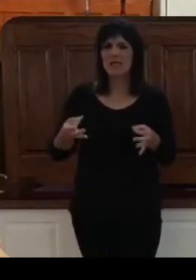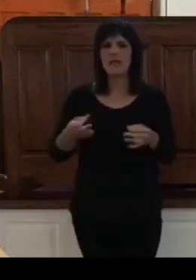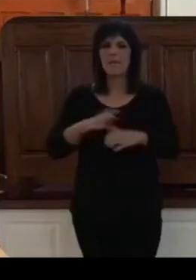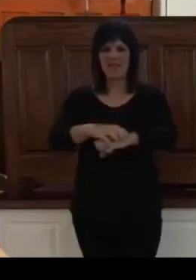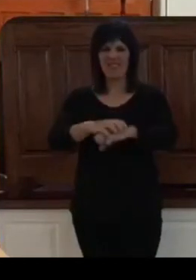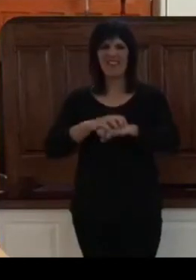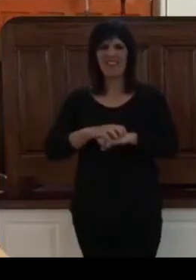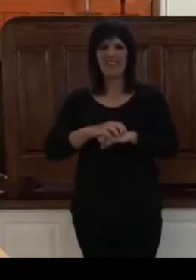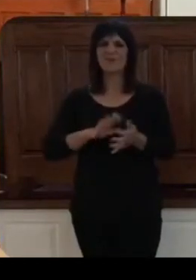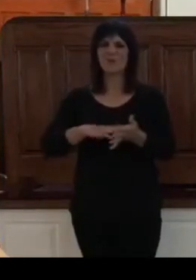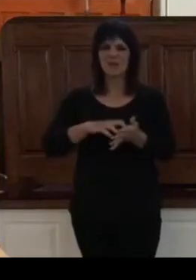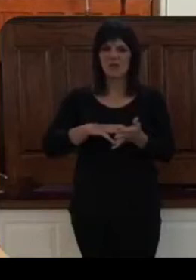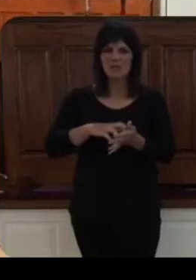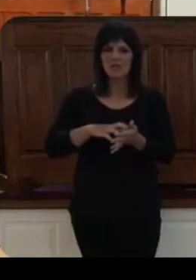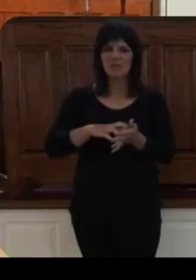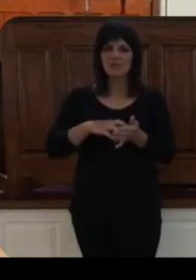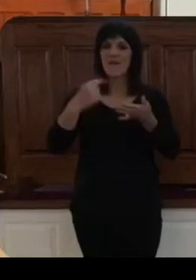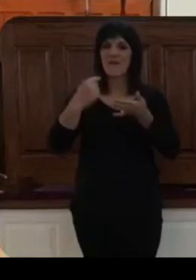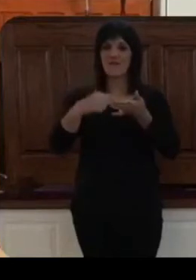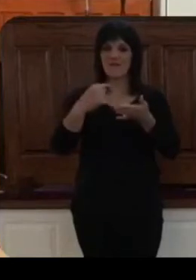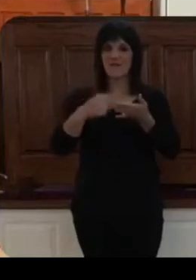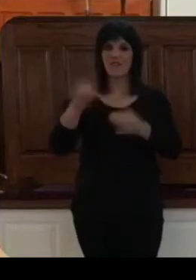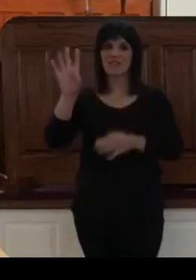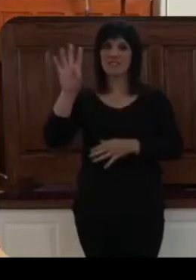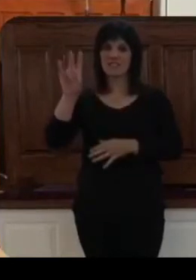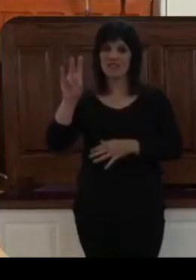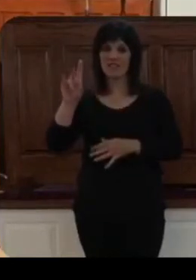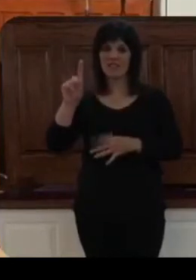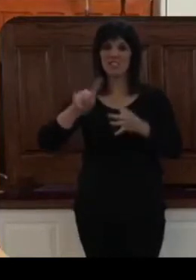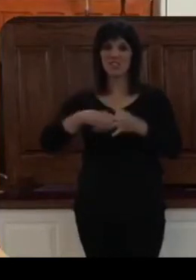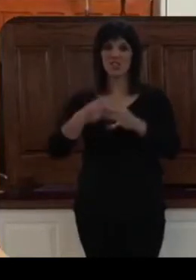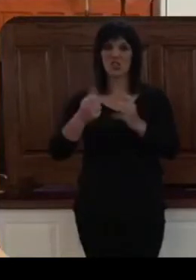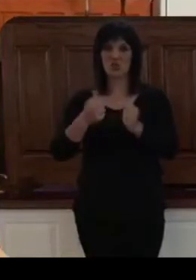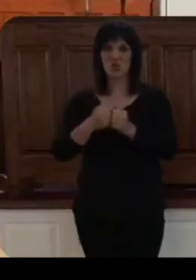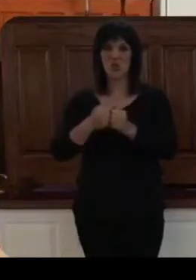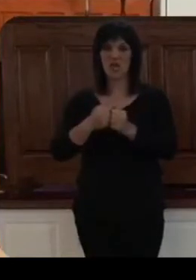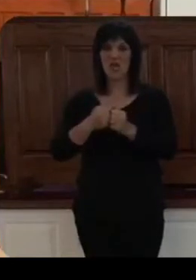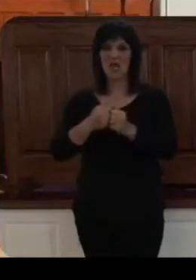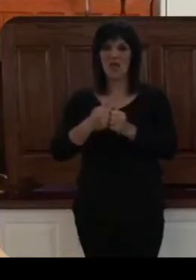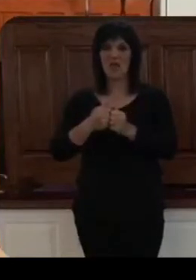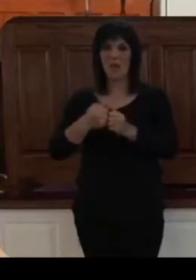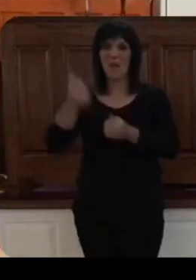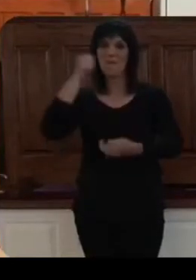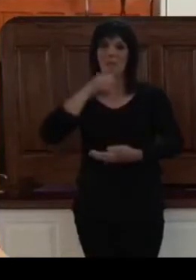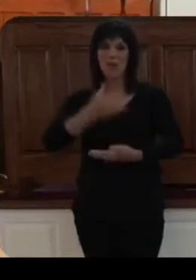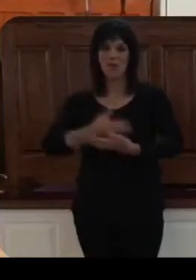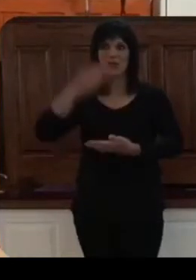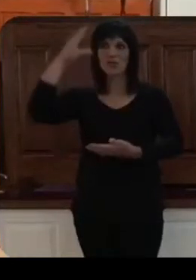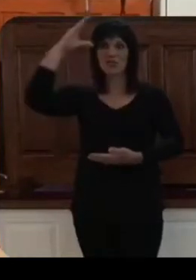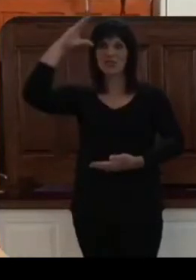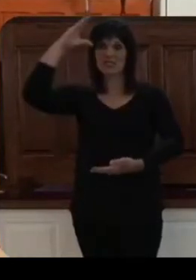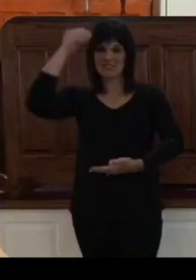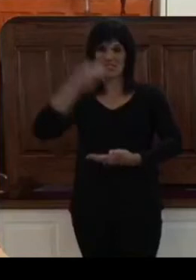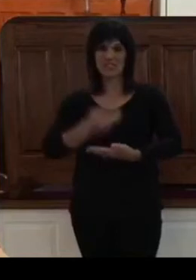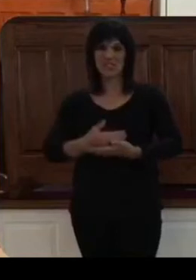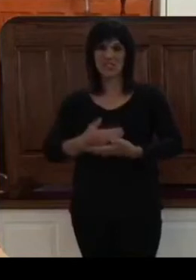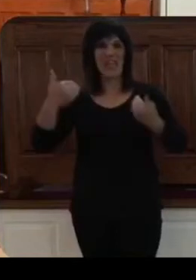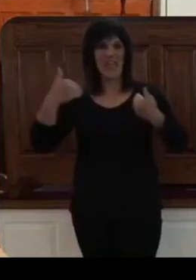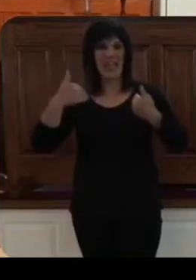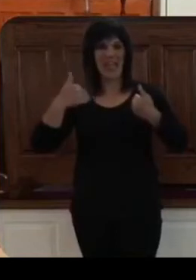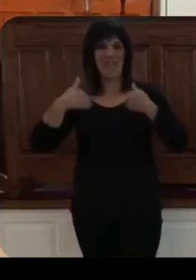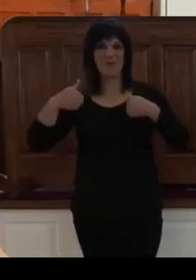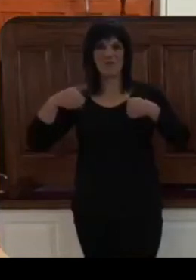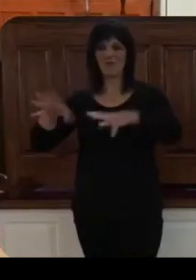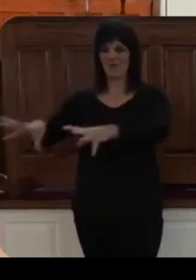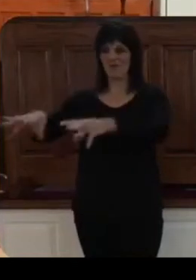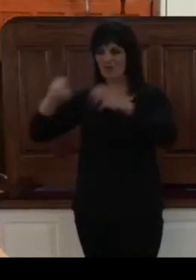In verse 17, it begins with, "But brethren," or brothers and sisters, "having been taken away from you." That's bad,